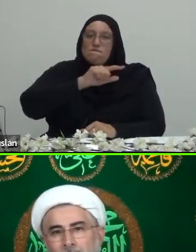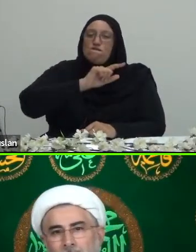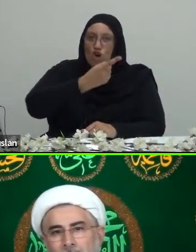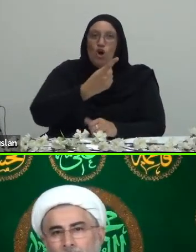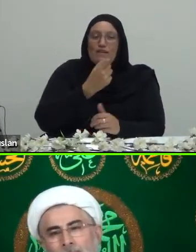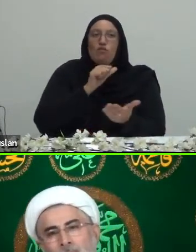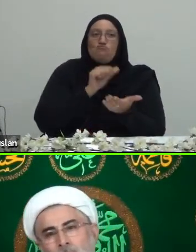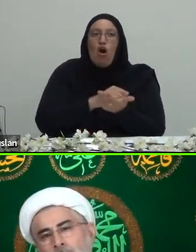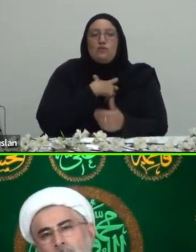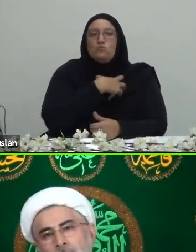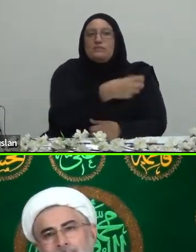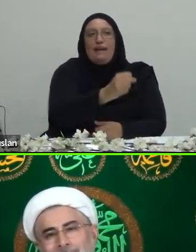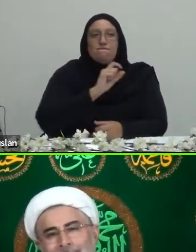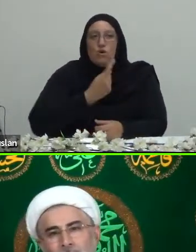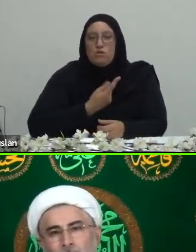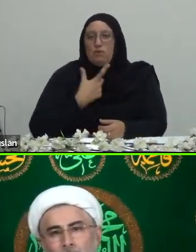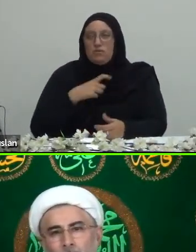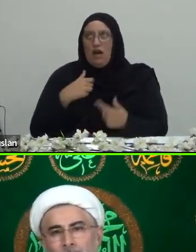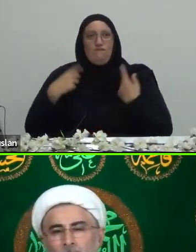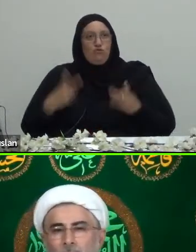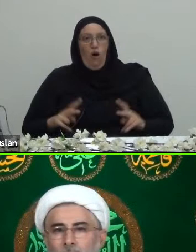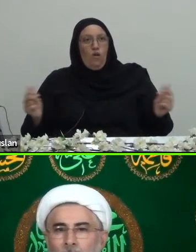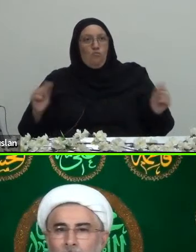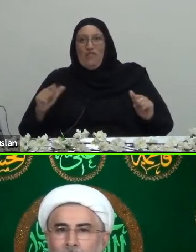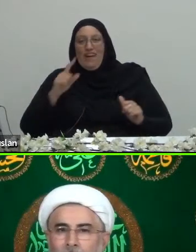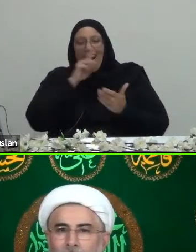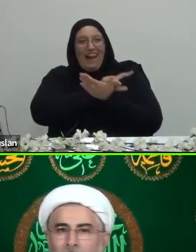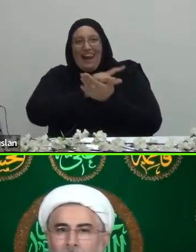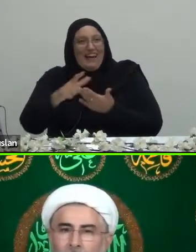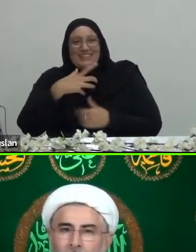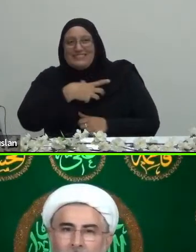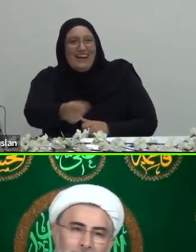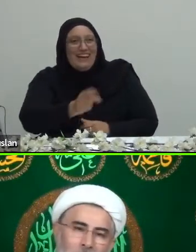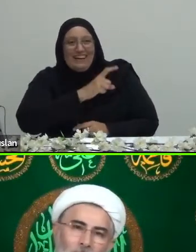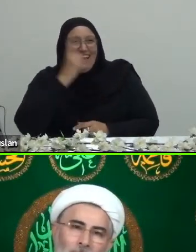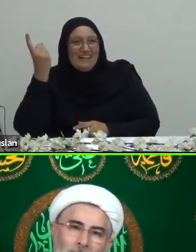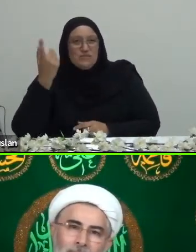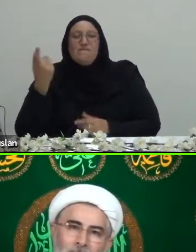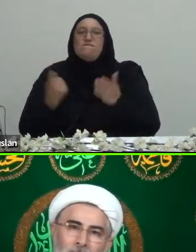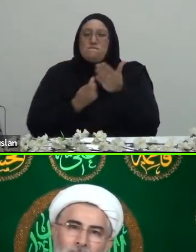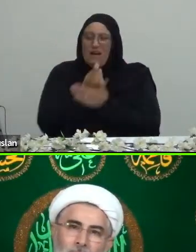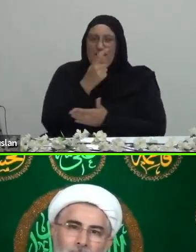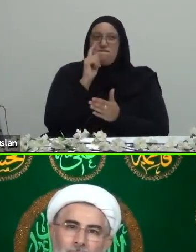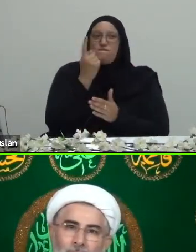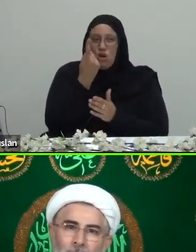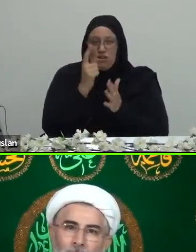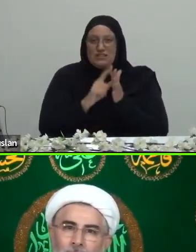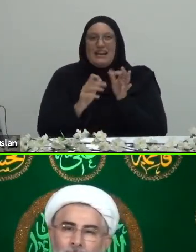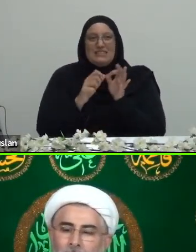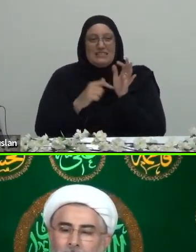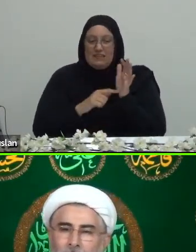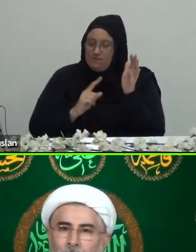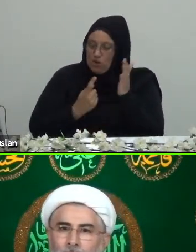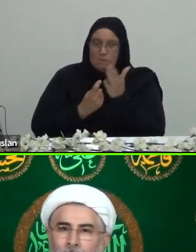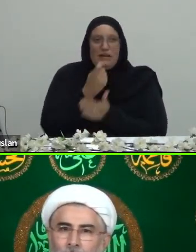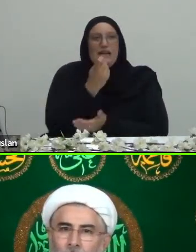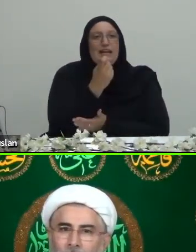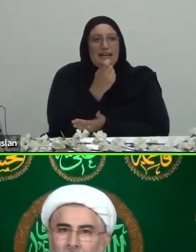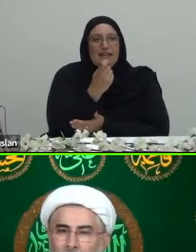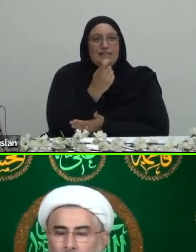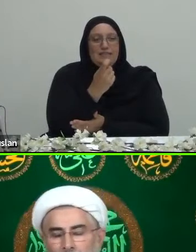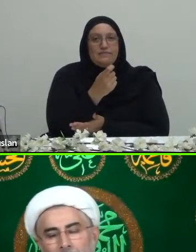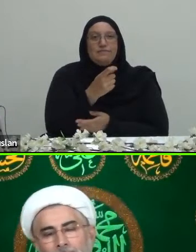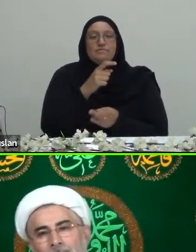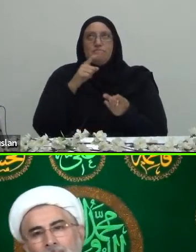I'm deceased. So debts always are to be paid first. And then we have this discussion. I don't know whether I need to go to